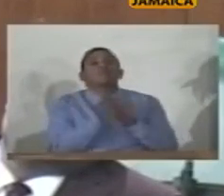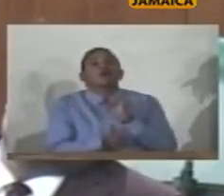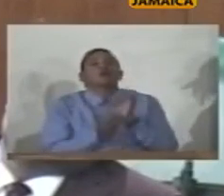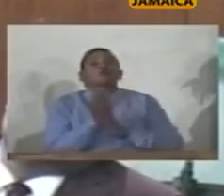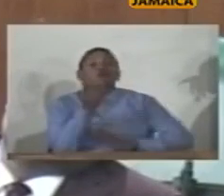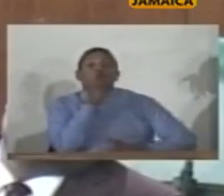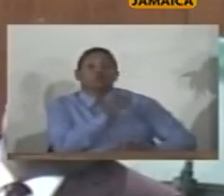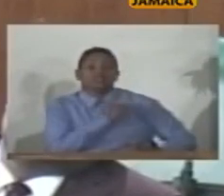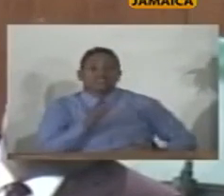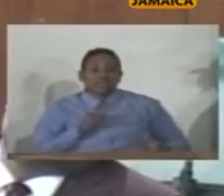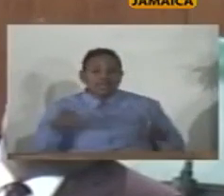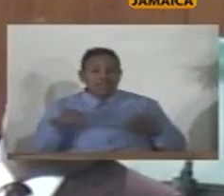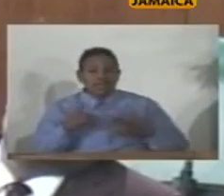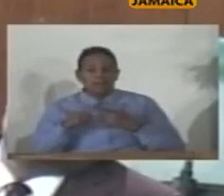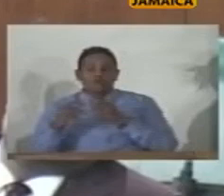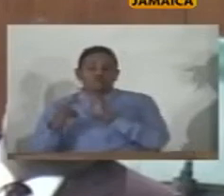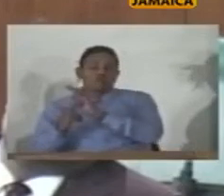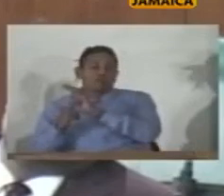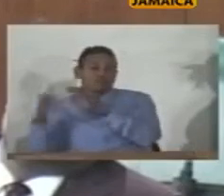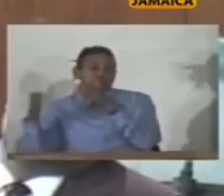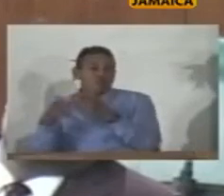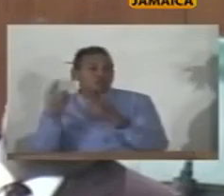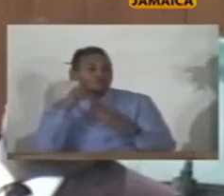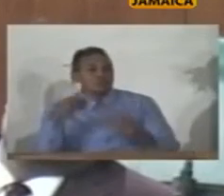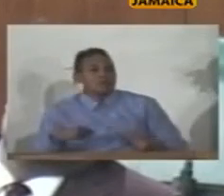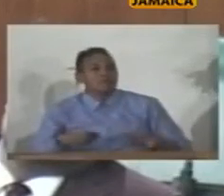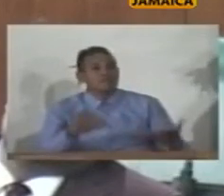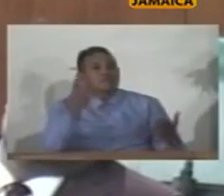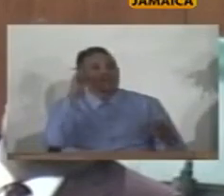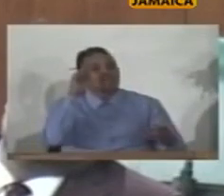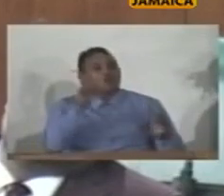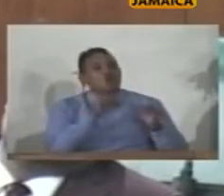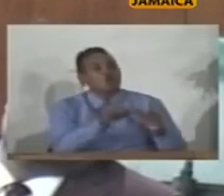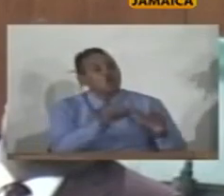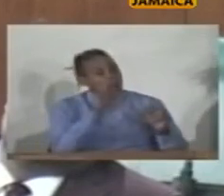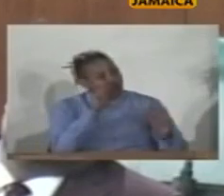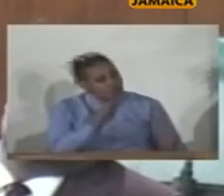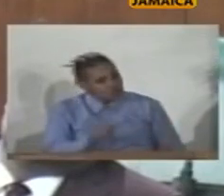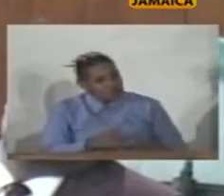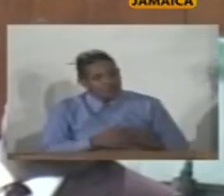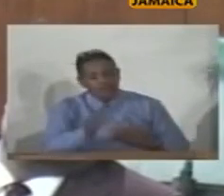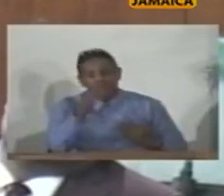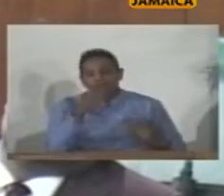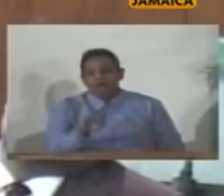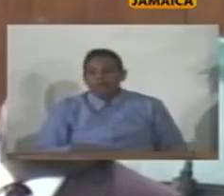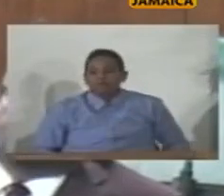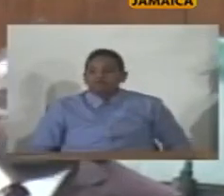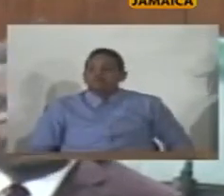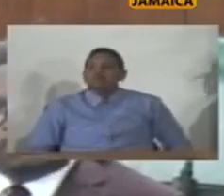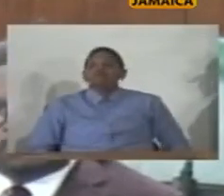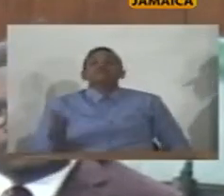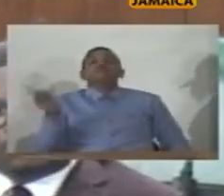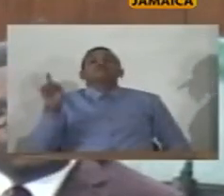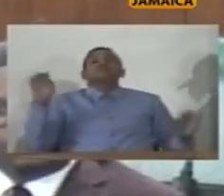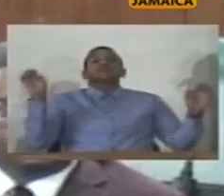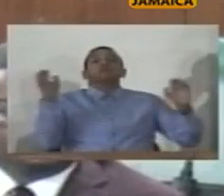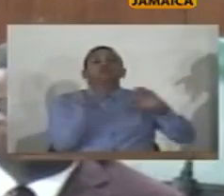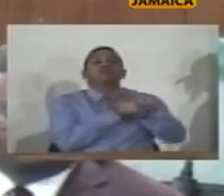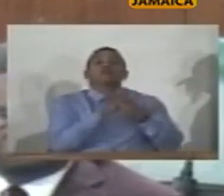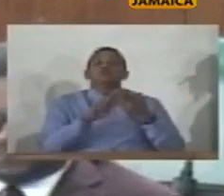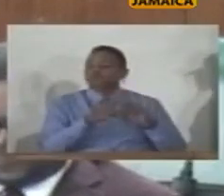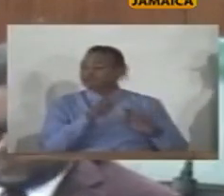Senate and House of Representatives providing for the continuance thereof. And whereas the Emergency Powers number